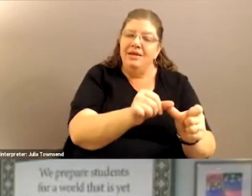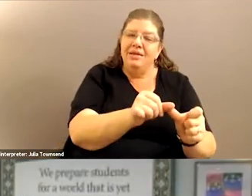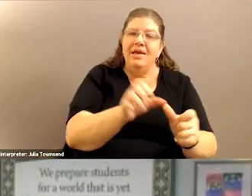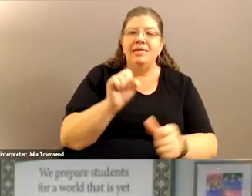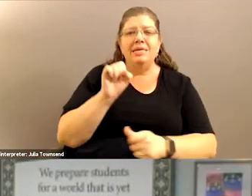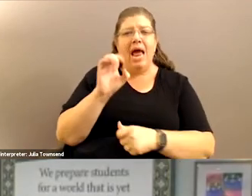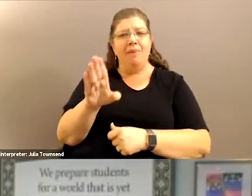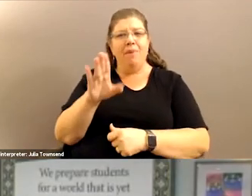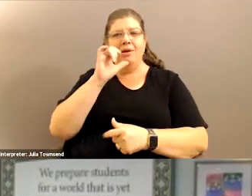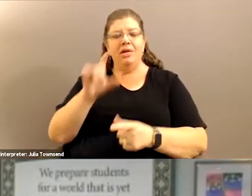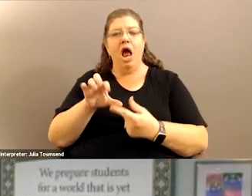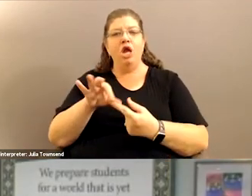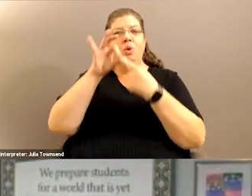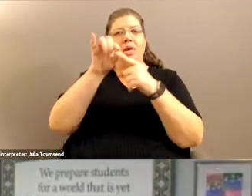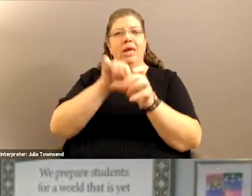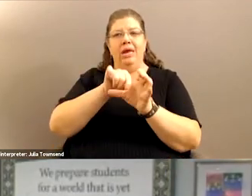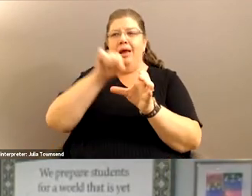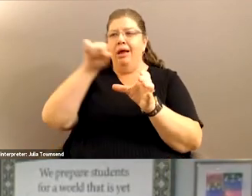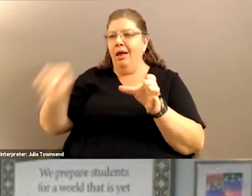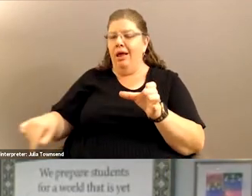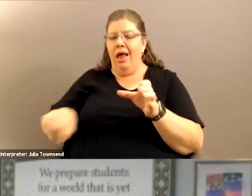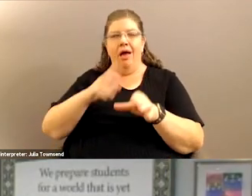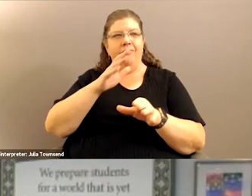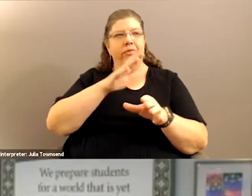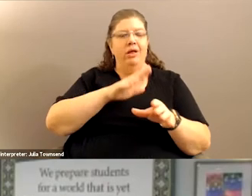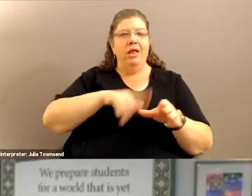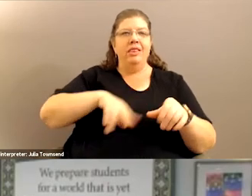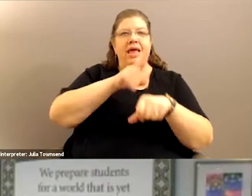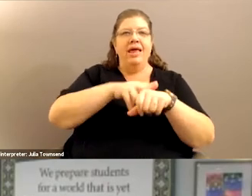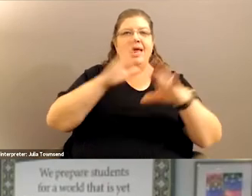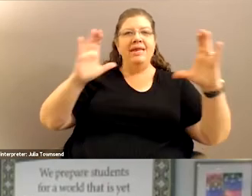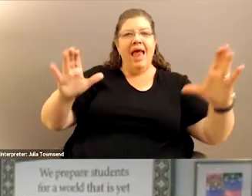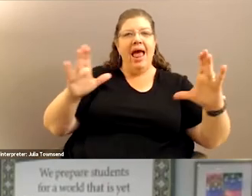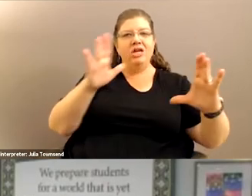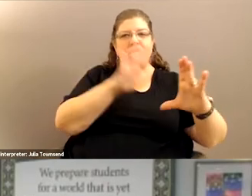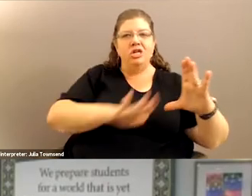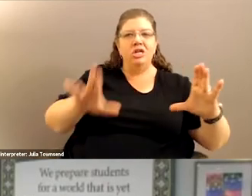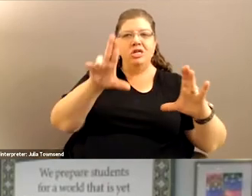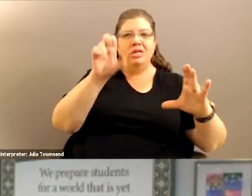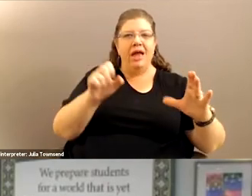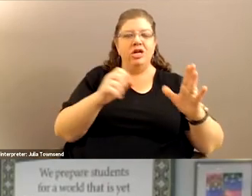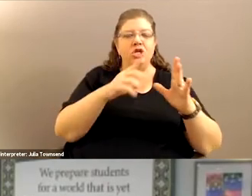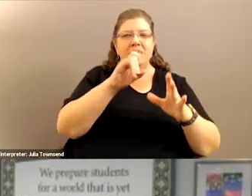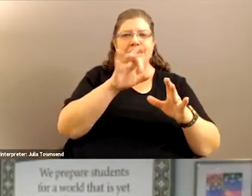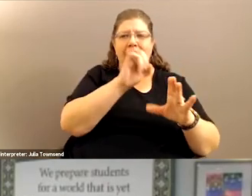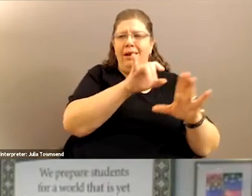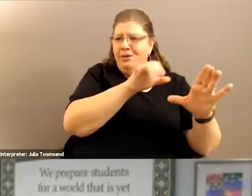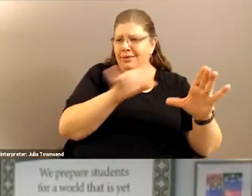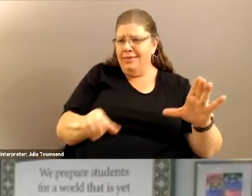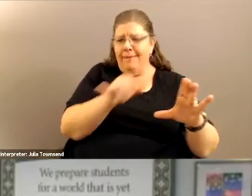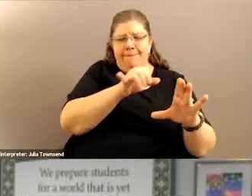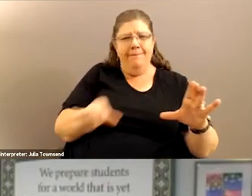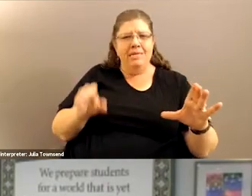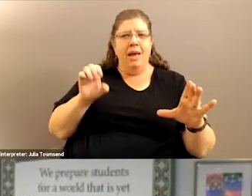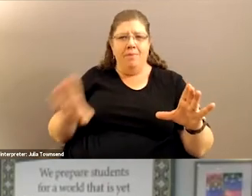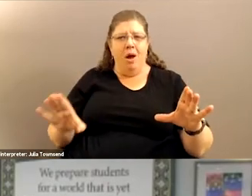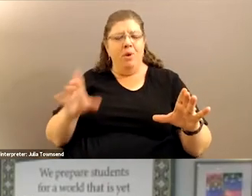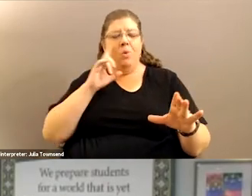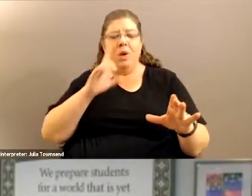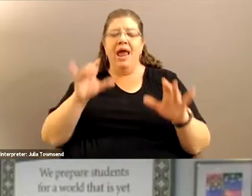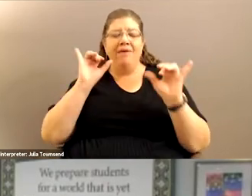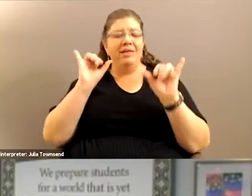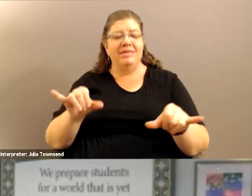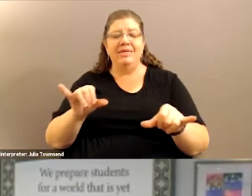unique outlier from natural data we have extreme overrepresentation of youth of color in our juvenile justice